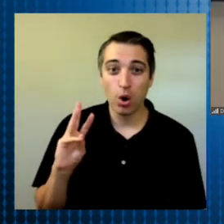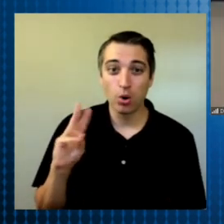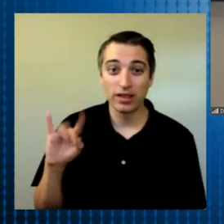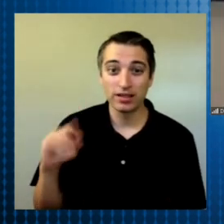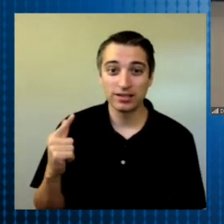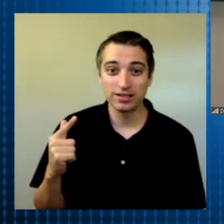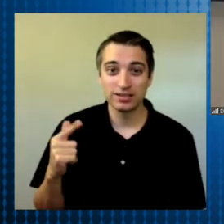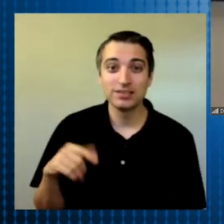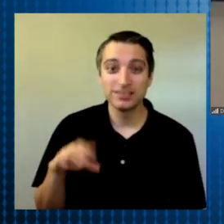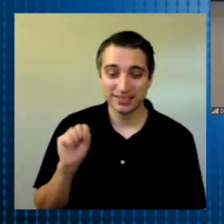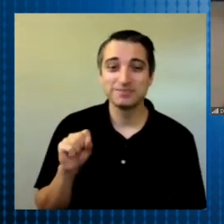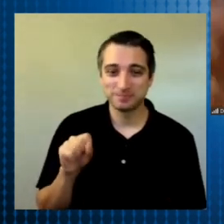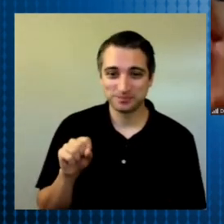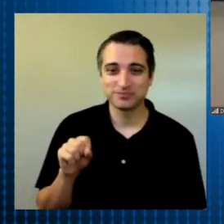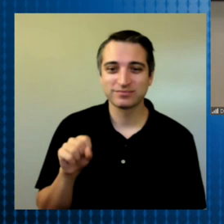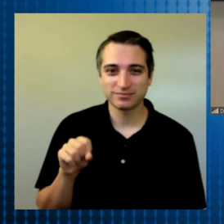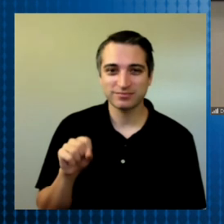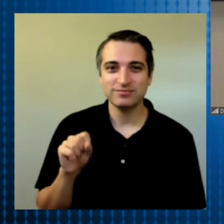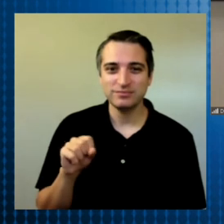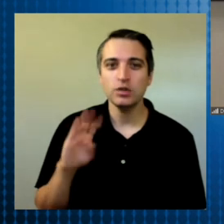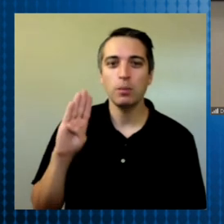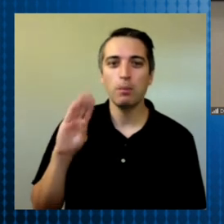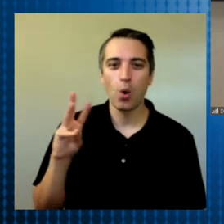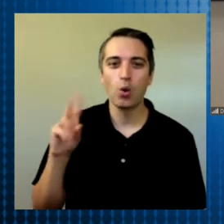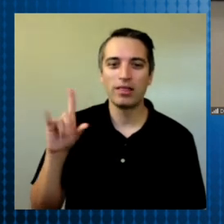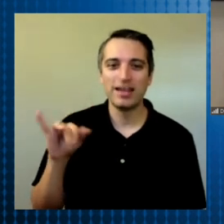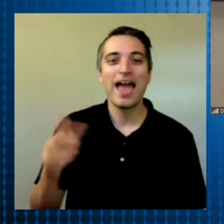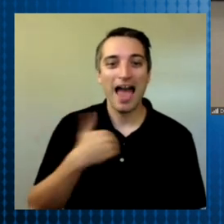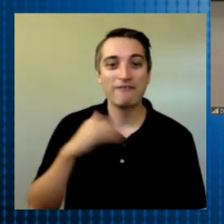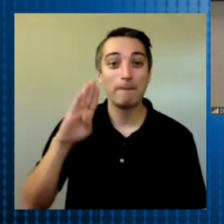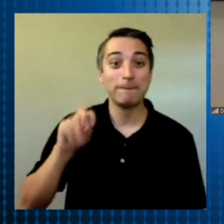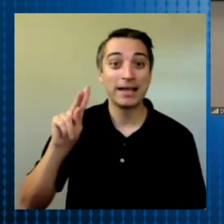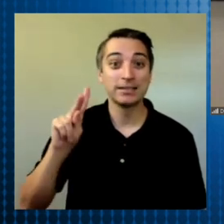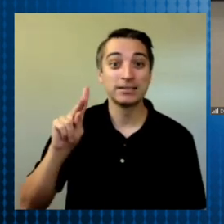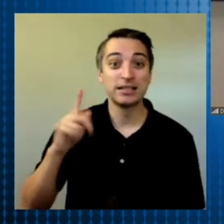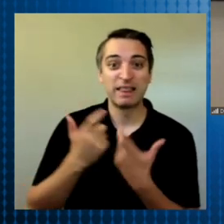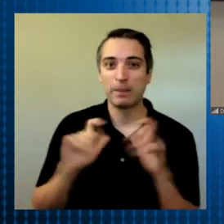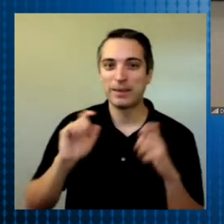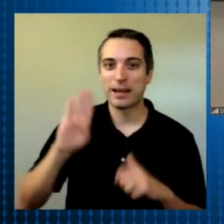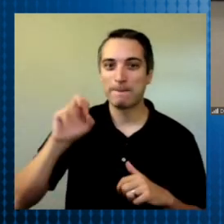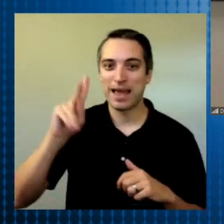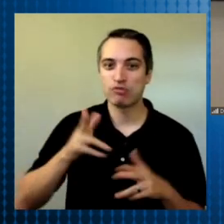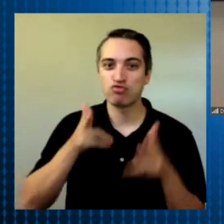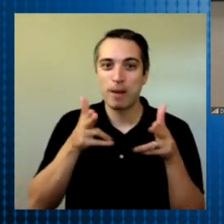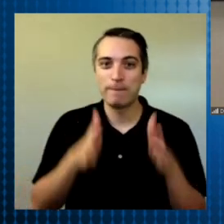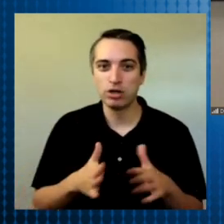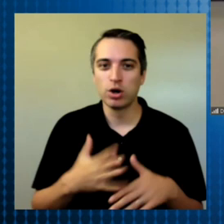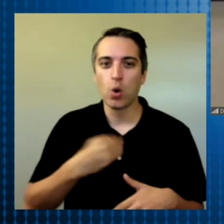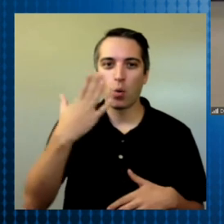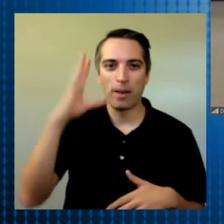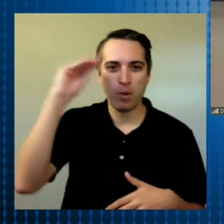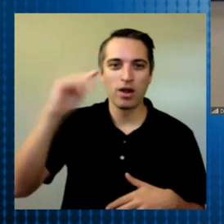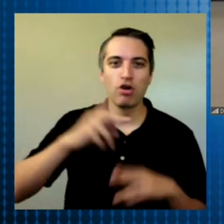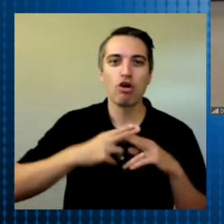Boley. And let me tell you quickly, Boley had a bank. And the big bank robber back in the day was a white boy named Pretty